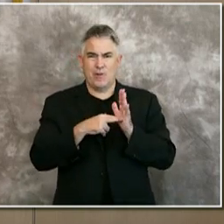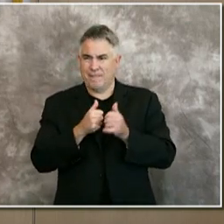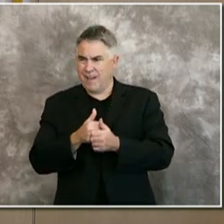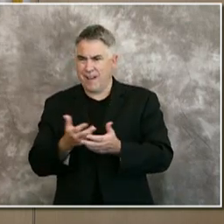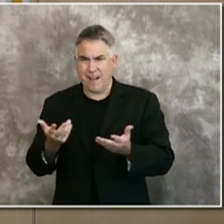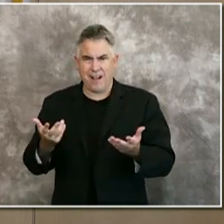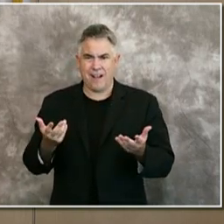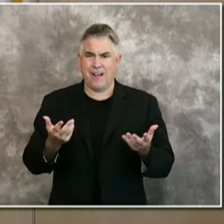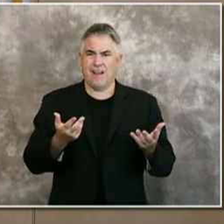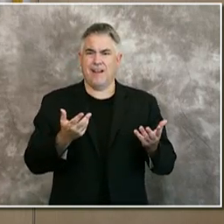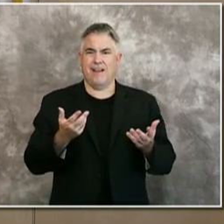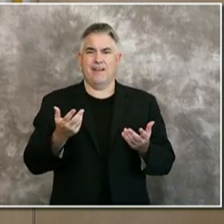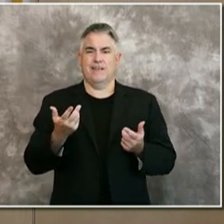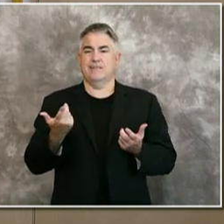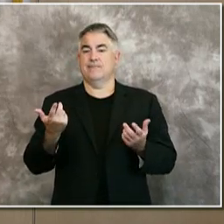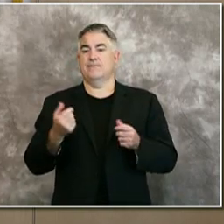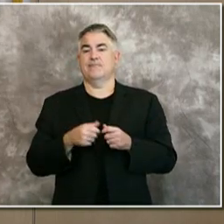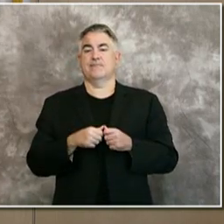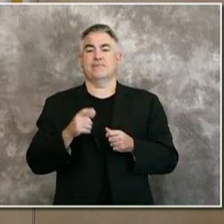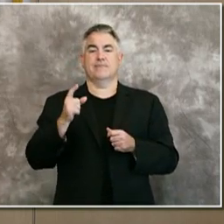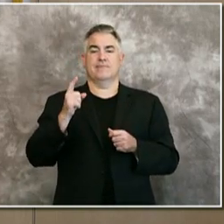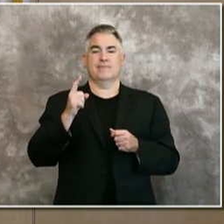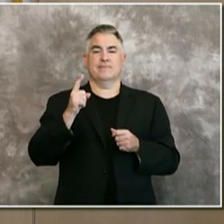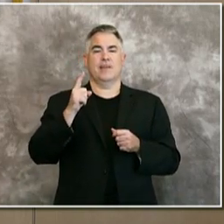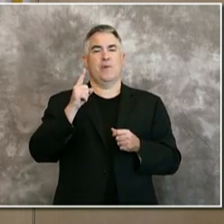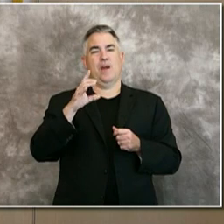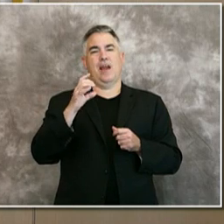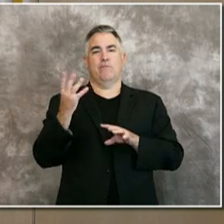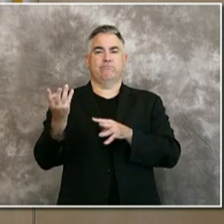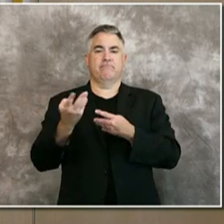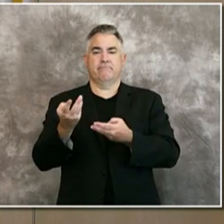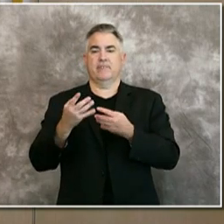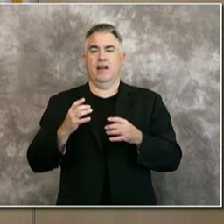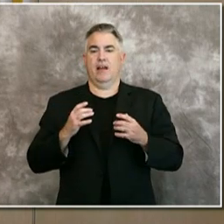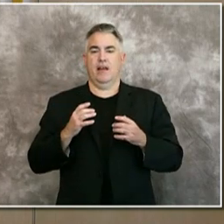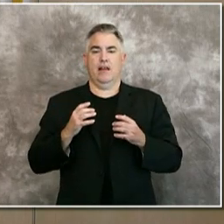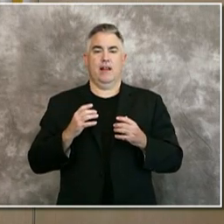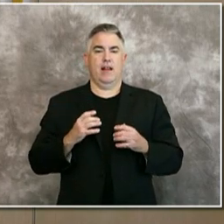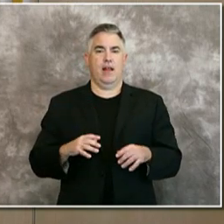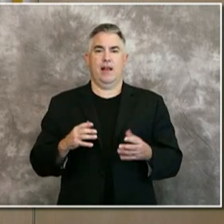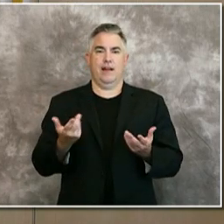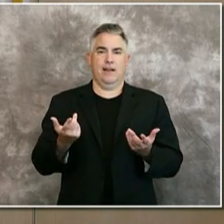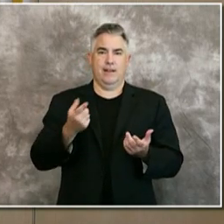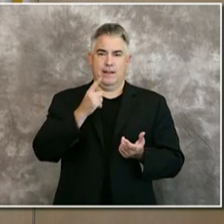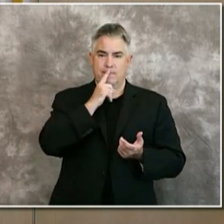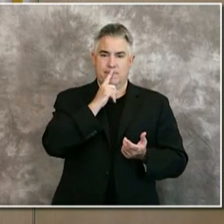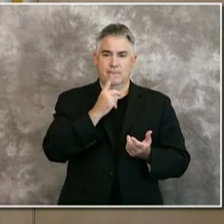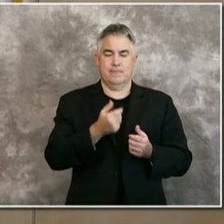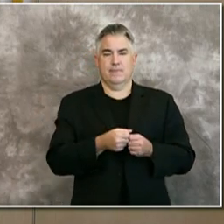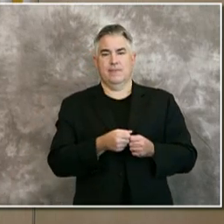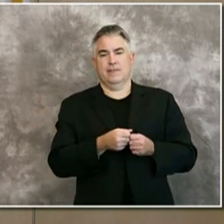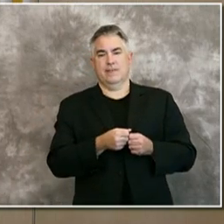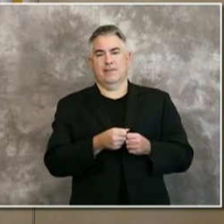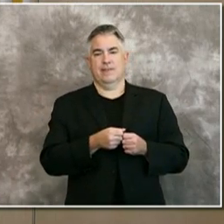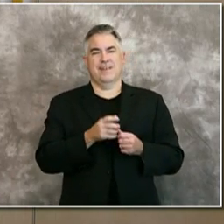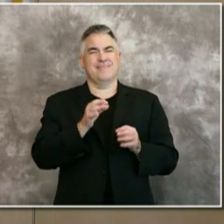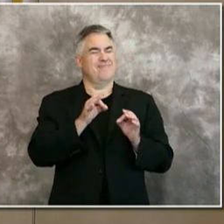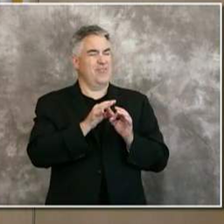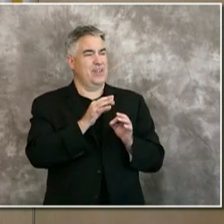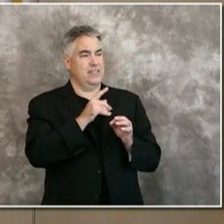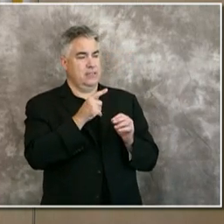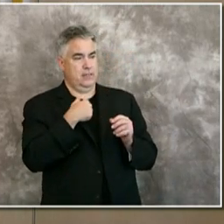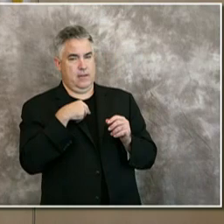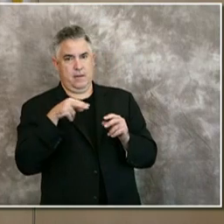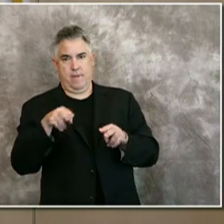over 100 patrons tested positive. So again, we're following the evidence and the